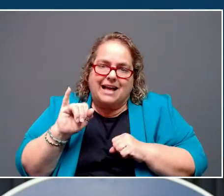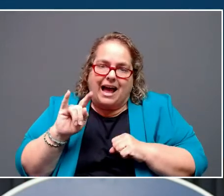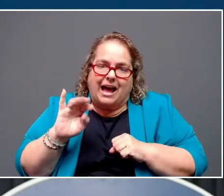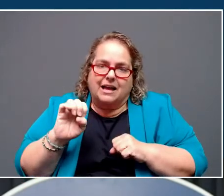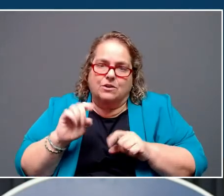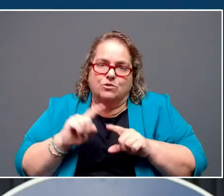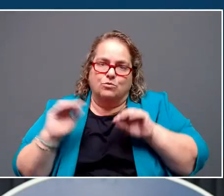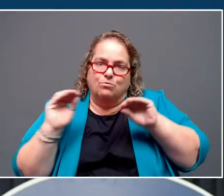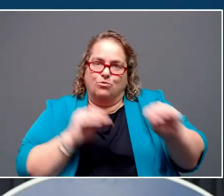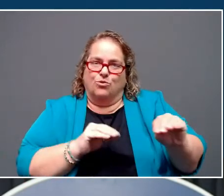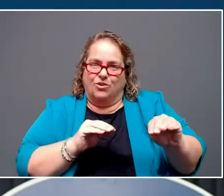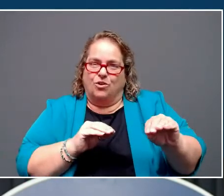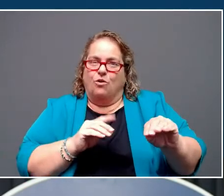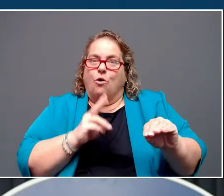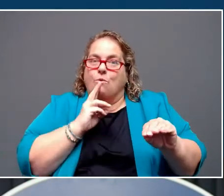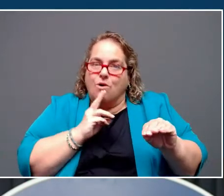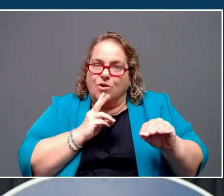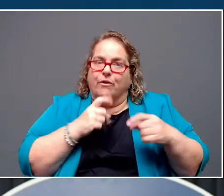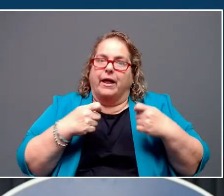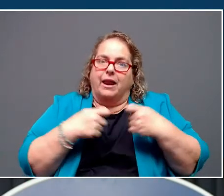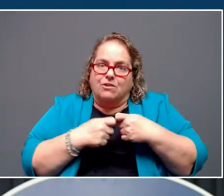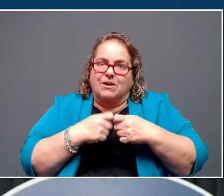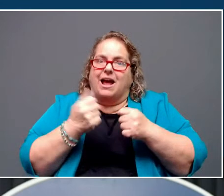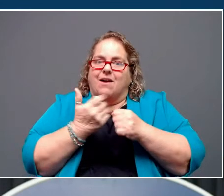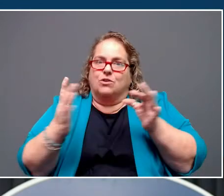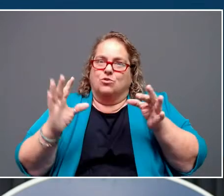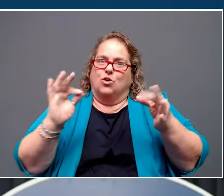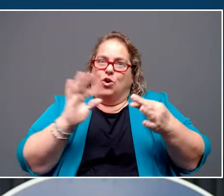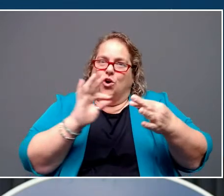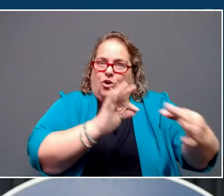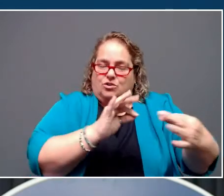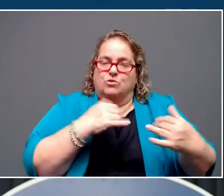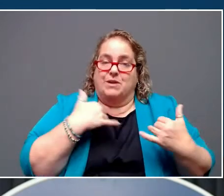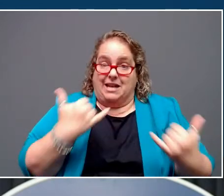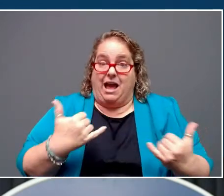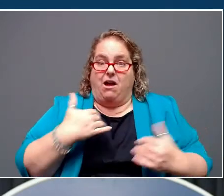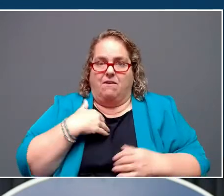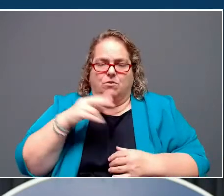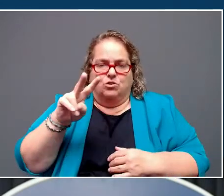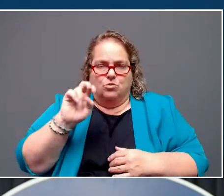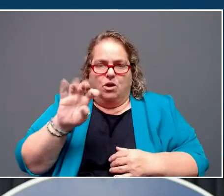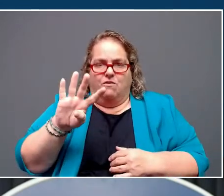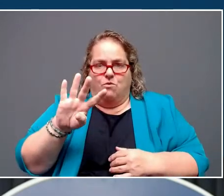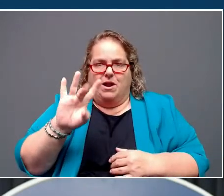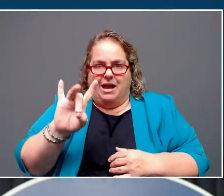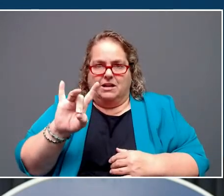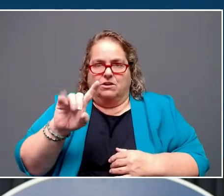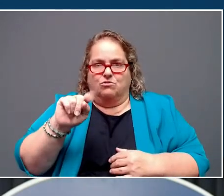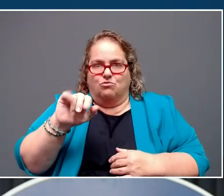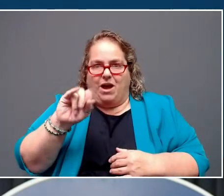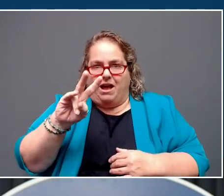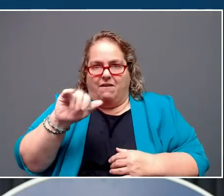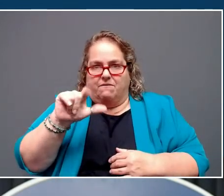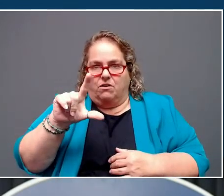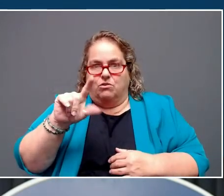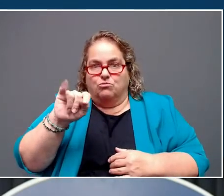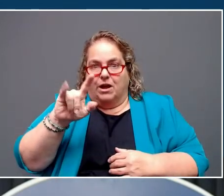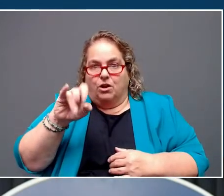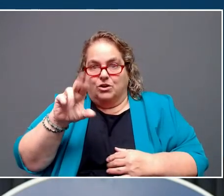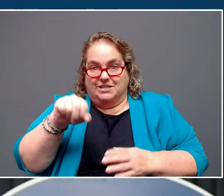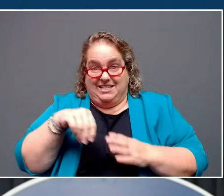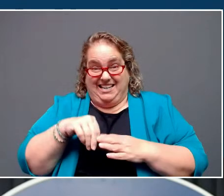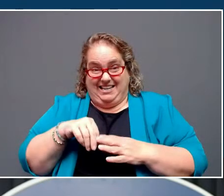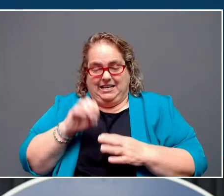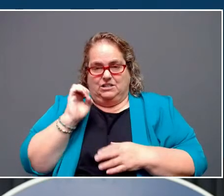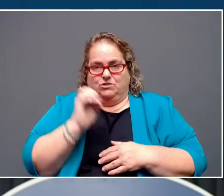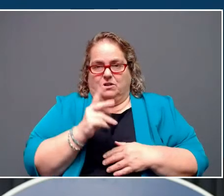up. So we now have 248 travel trailers that are at locations in Eastern Kentucky. Remember, we never